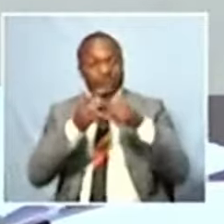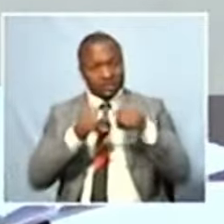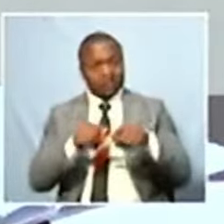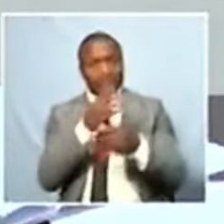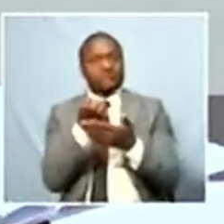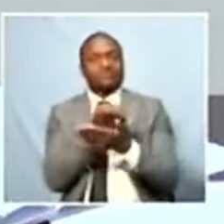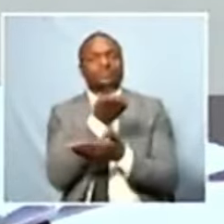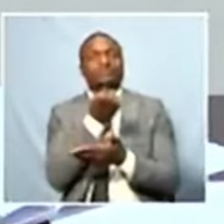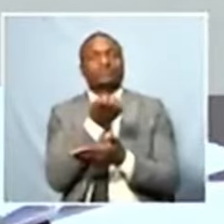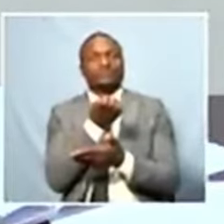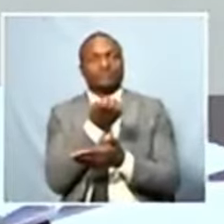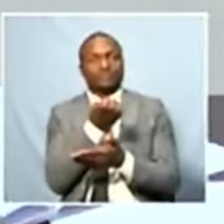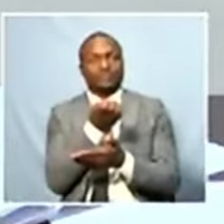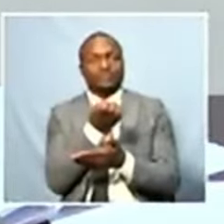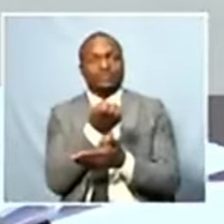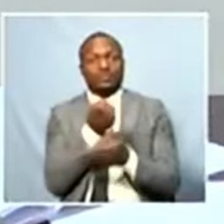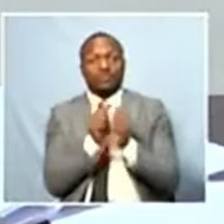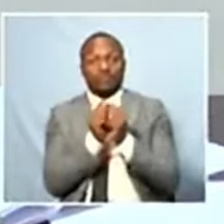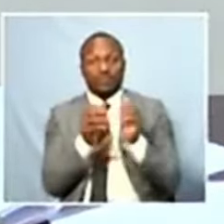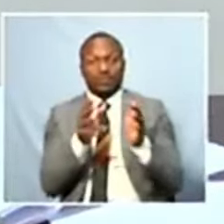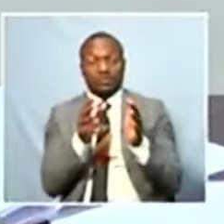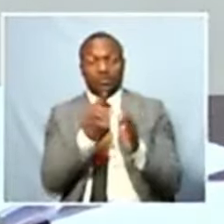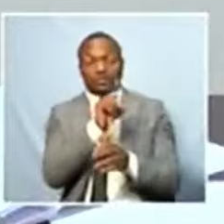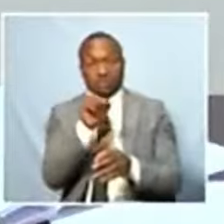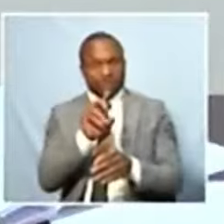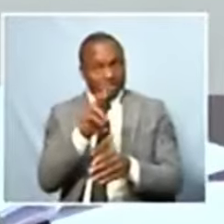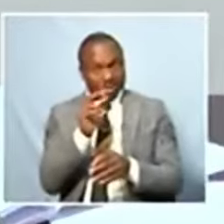economy, even without ZRA knowing.